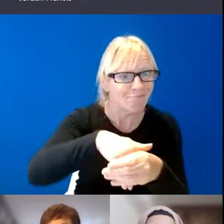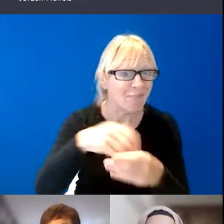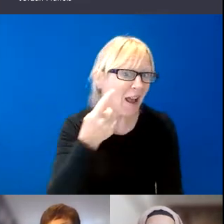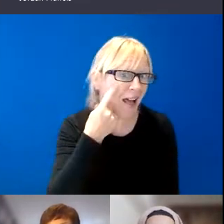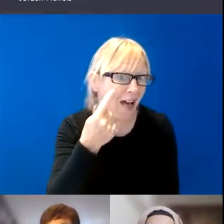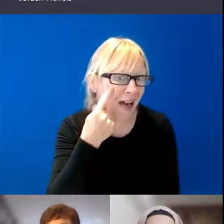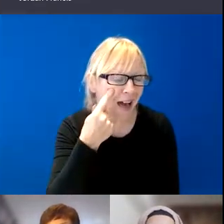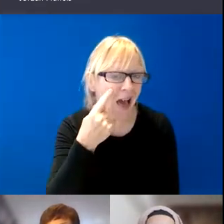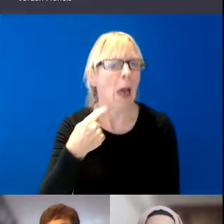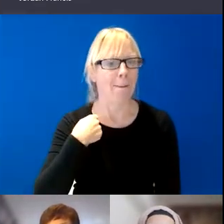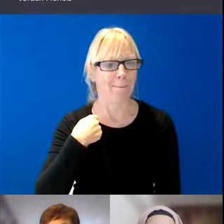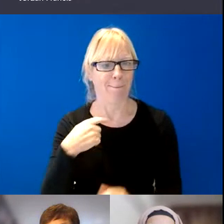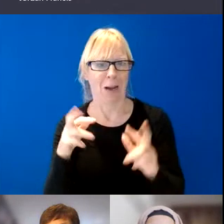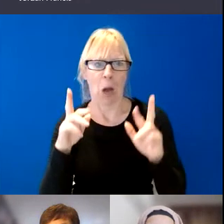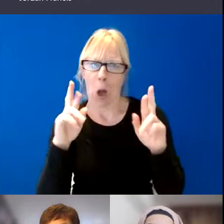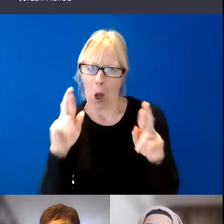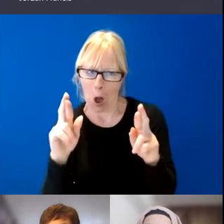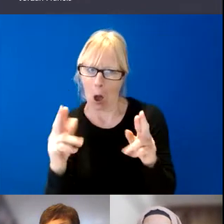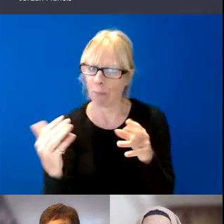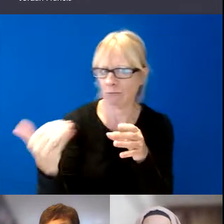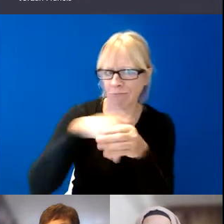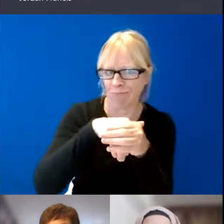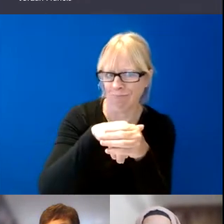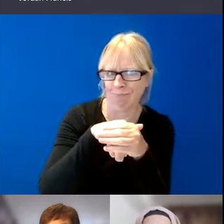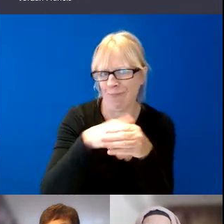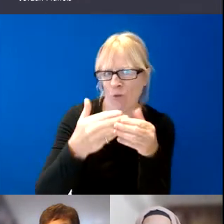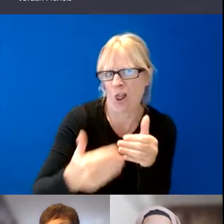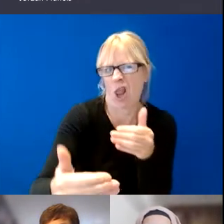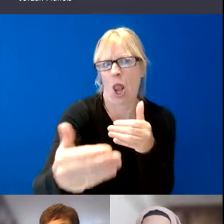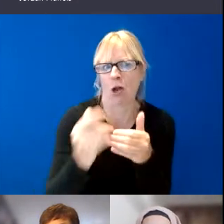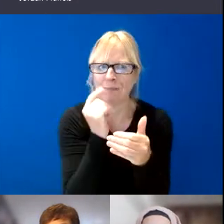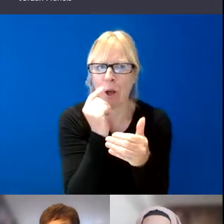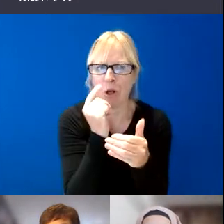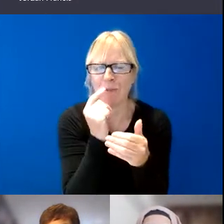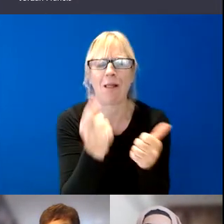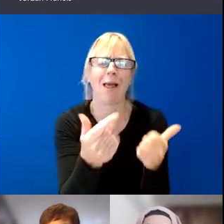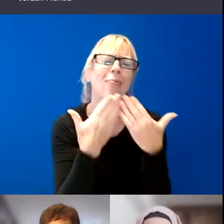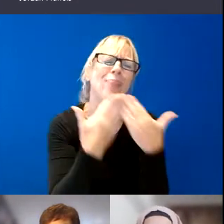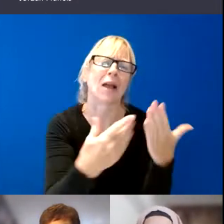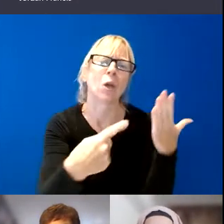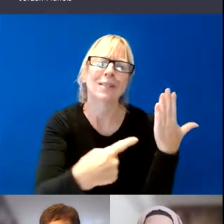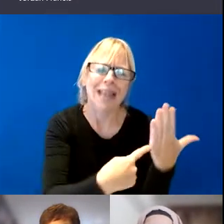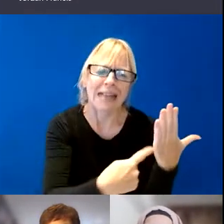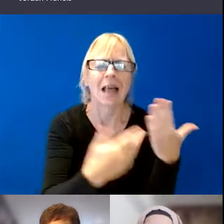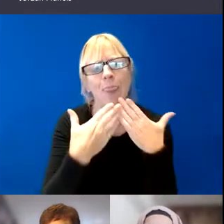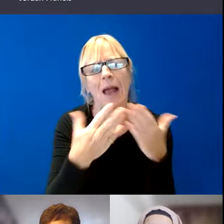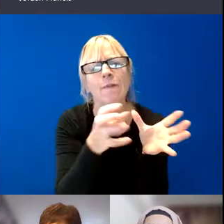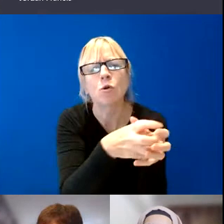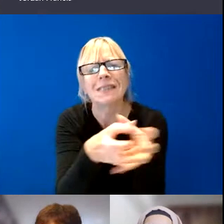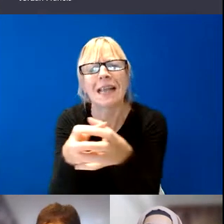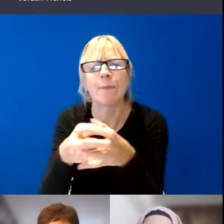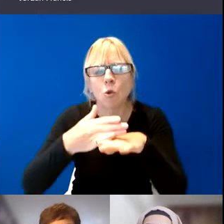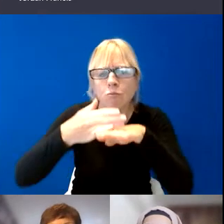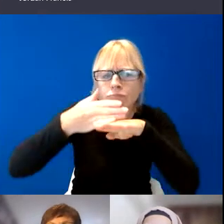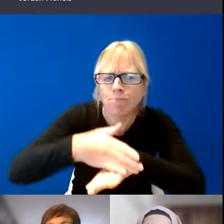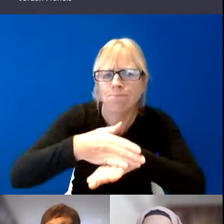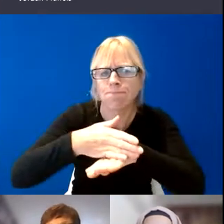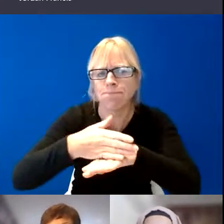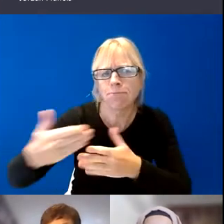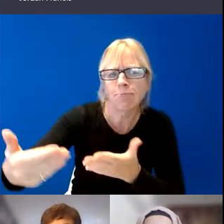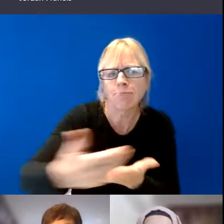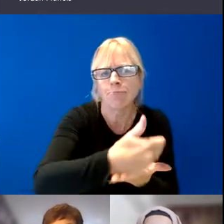be at it for as long as possible. Thank you again, Tessa, and thanks to all the teams that have made this possible and made it possible for us